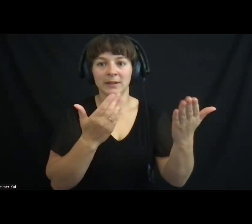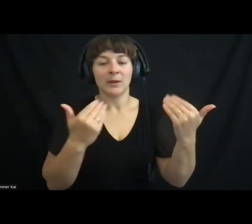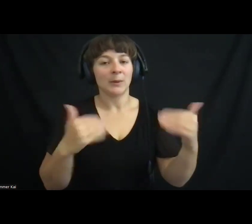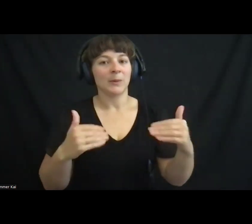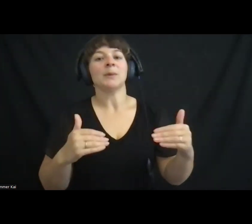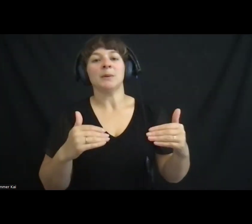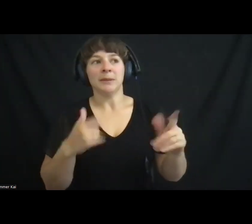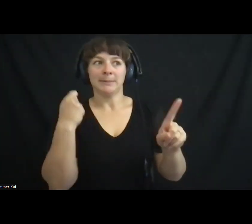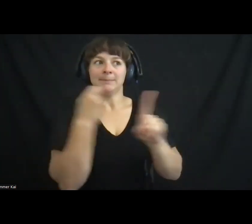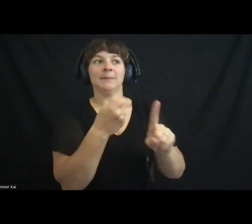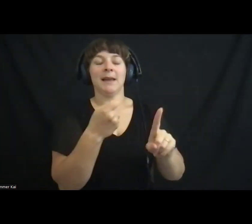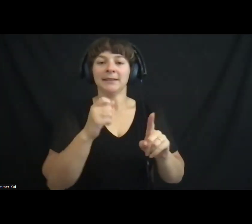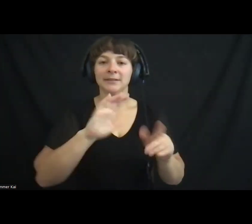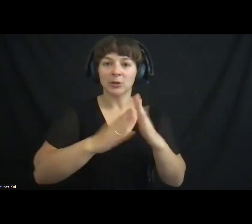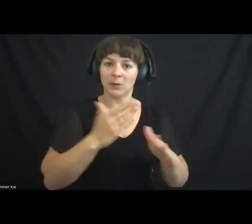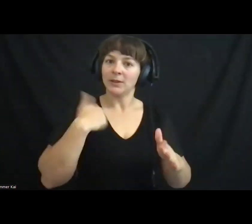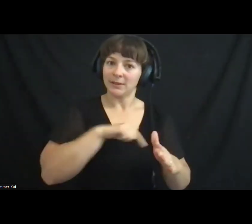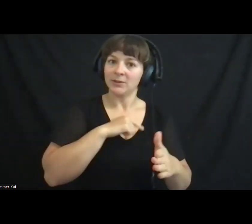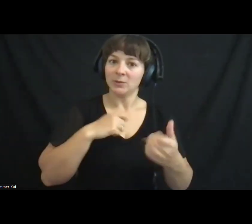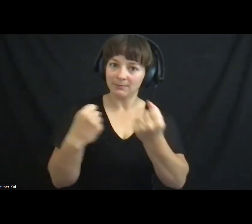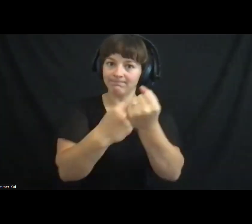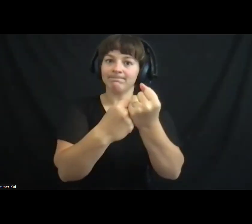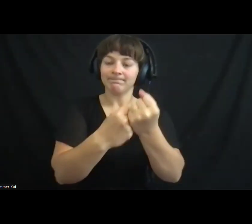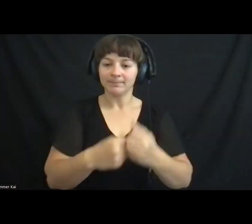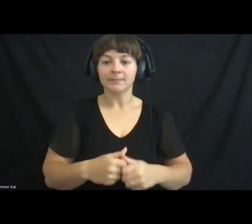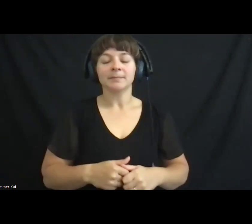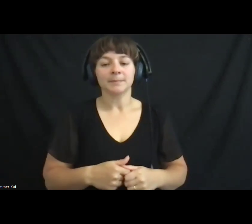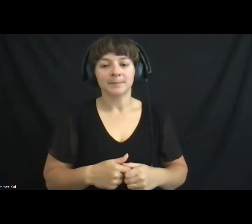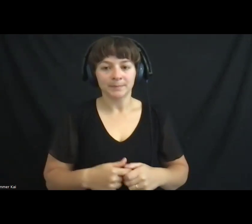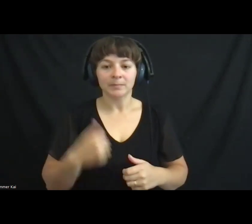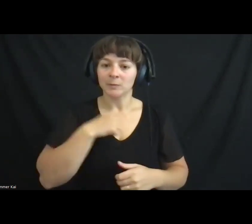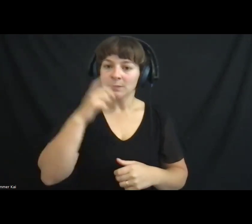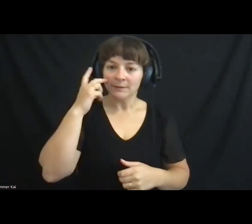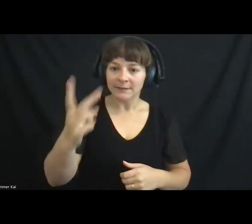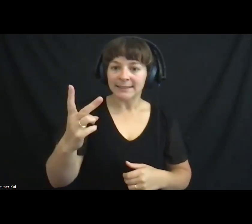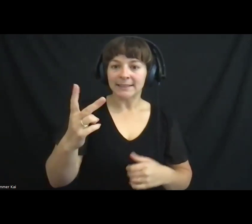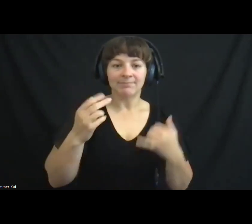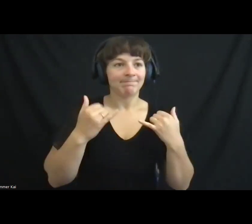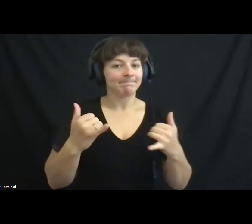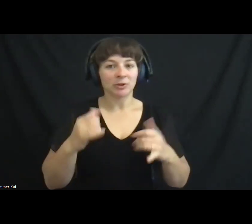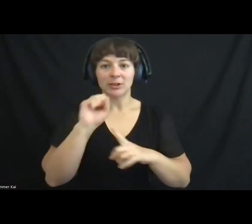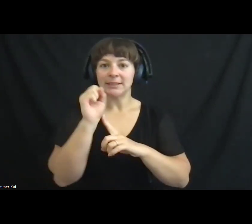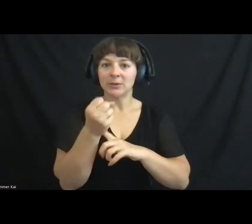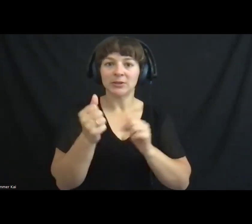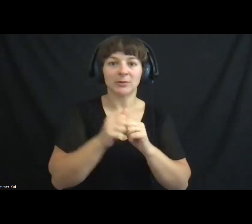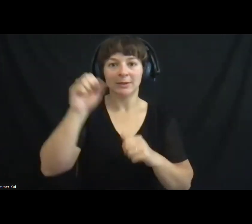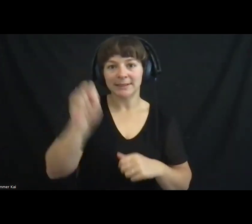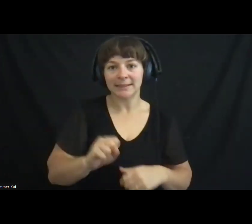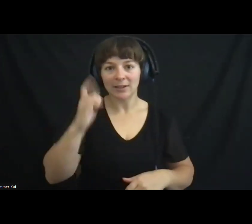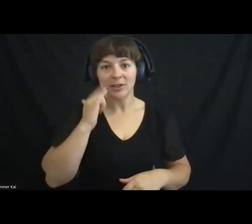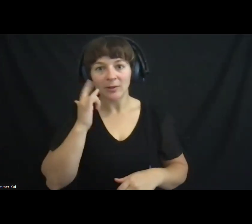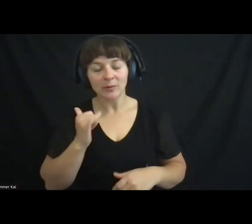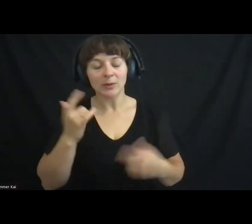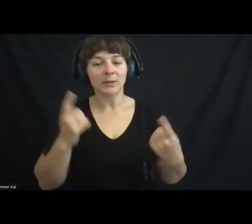on the communities that we serve. We also have seen, the current situation that is happening in Southern